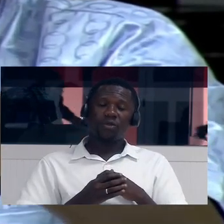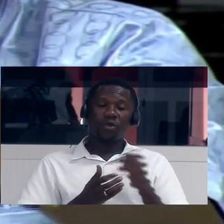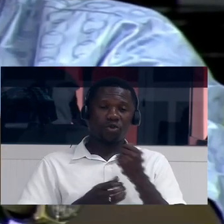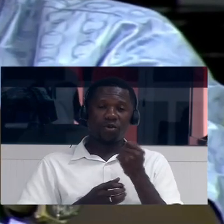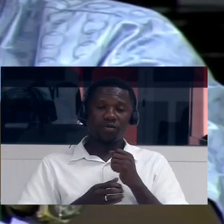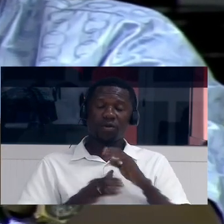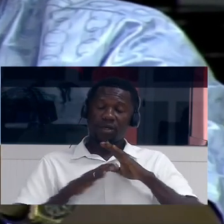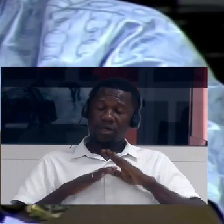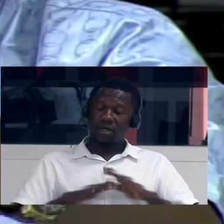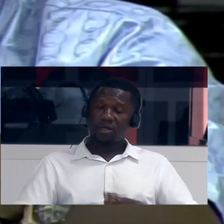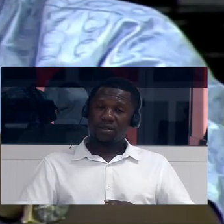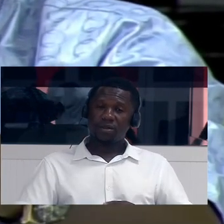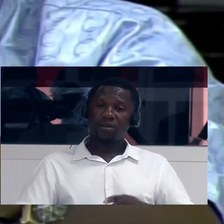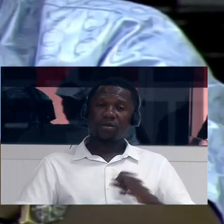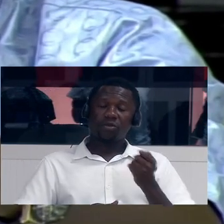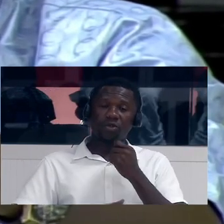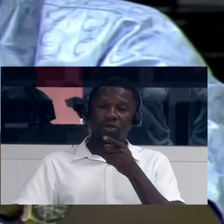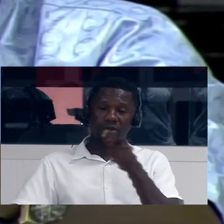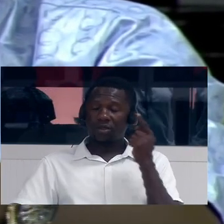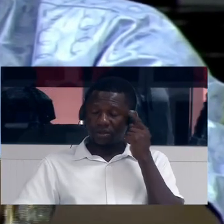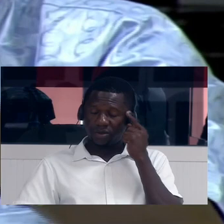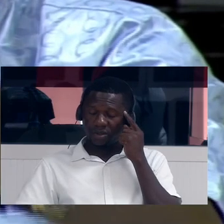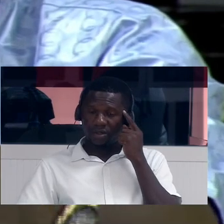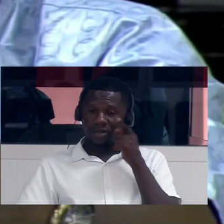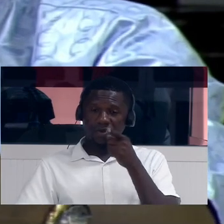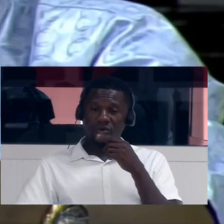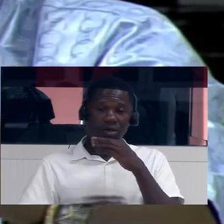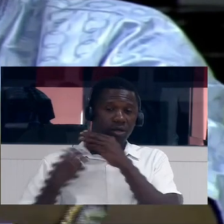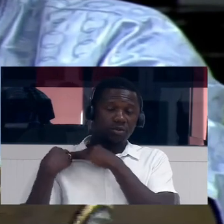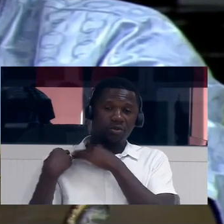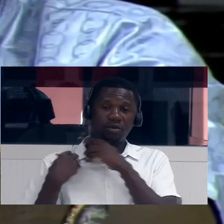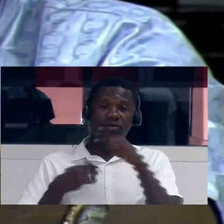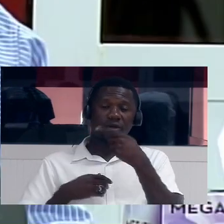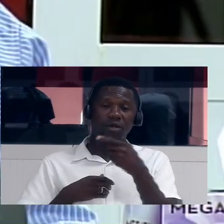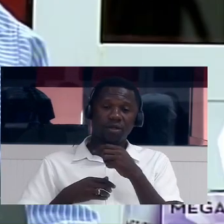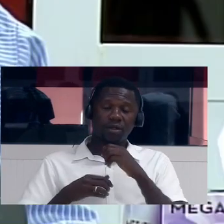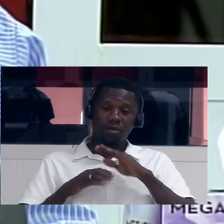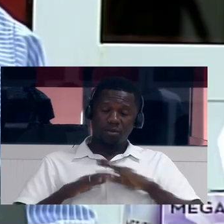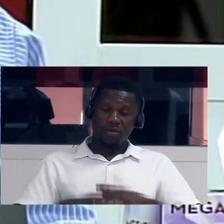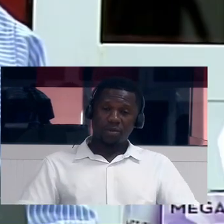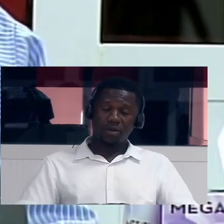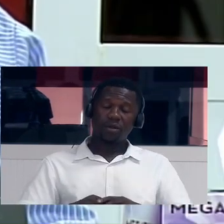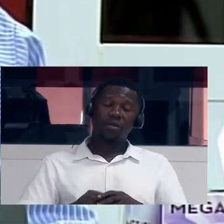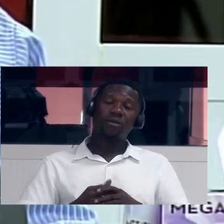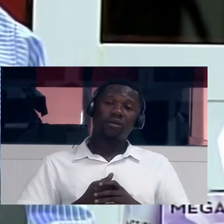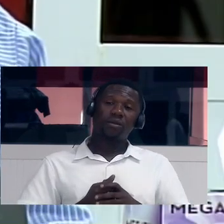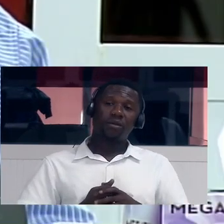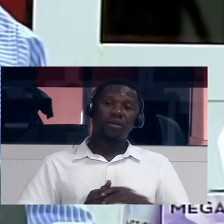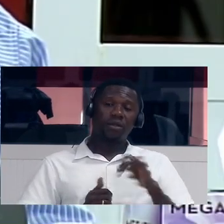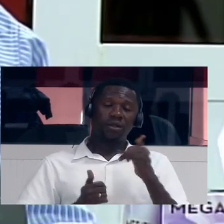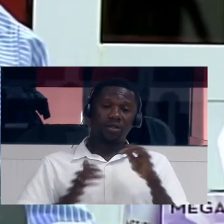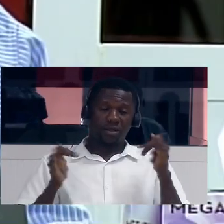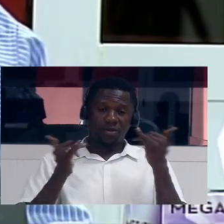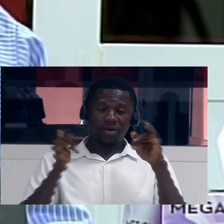So she thought you were responsible for that calm. Well, she congratulated me. She